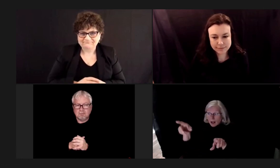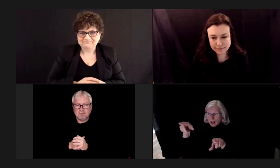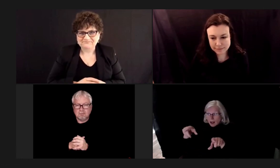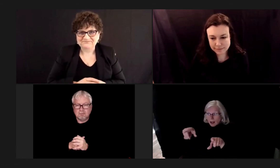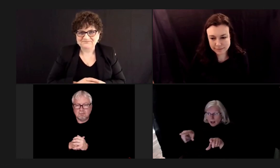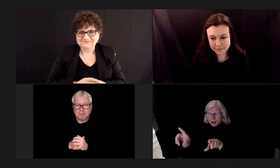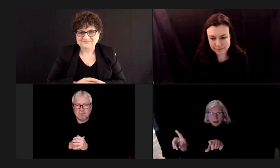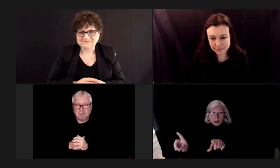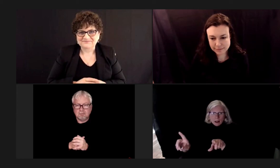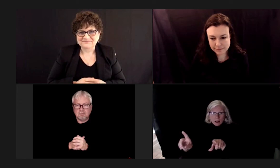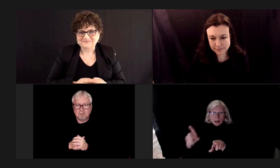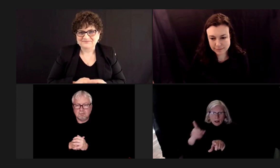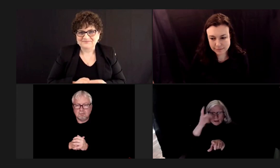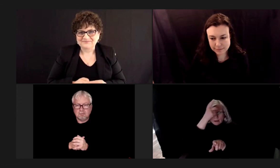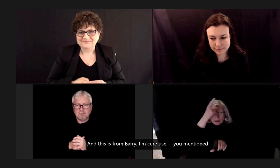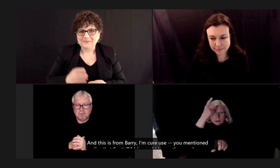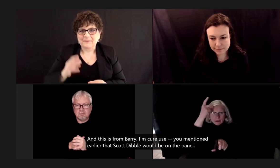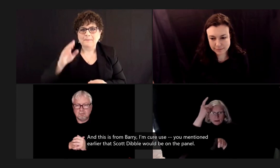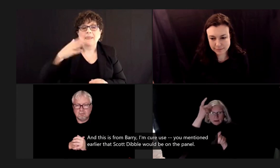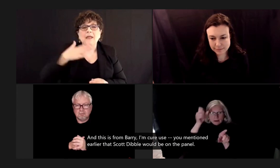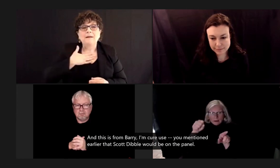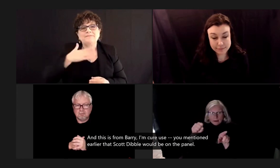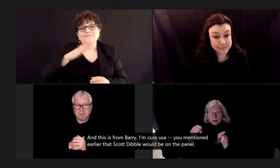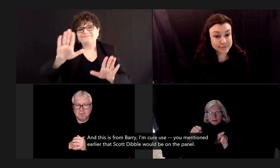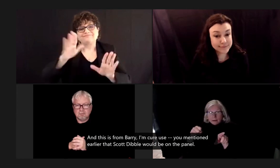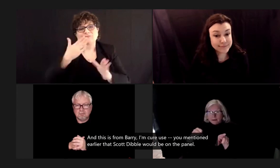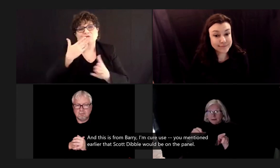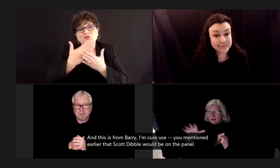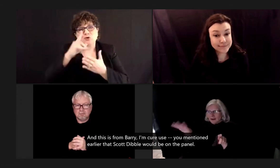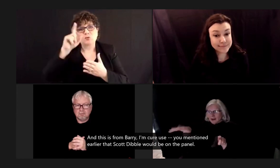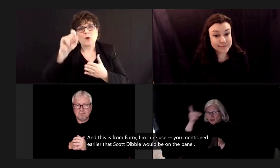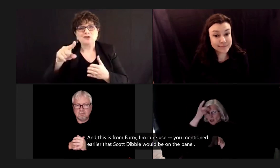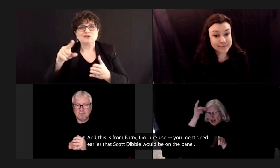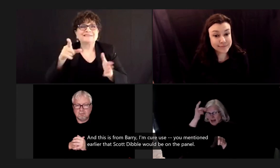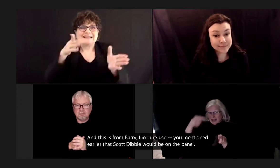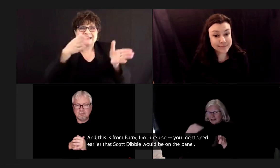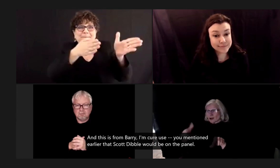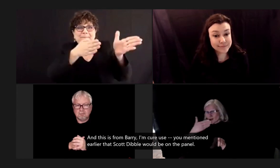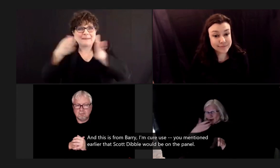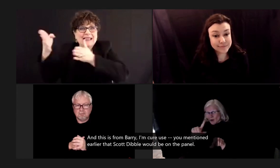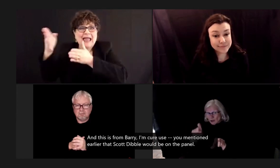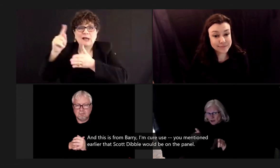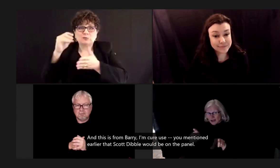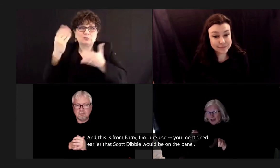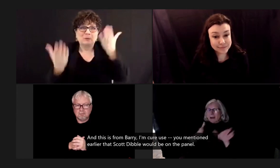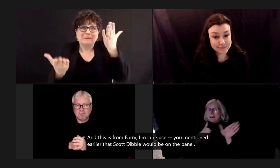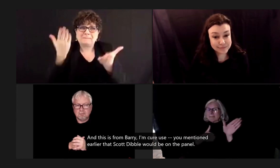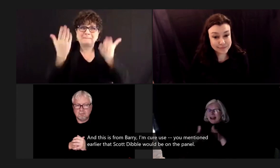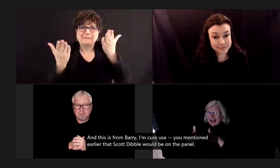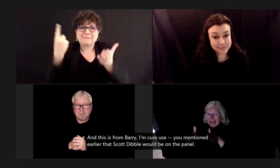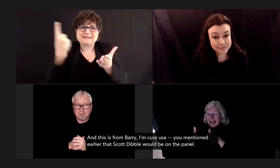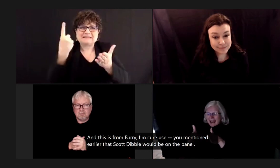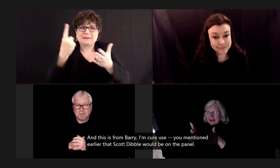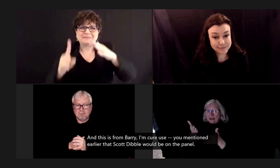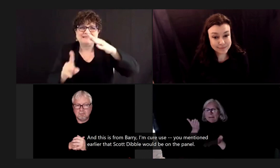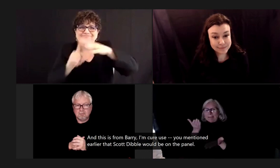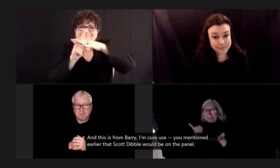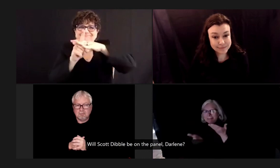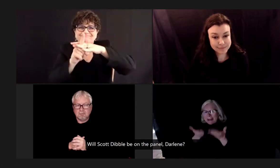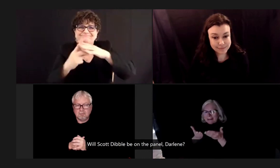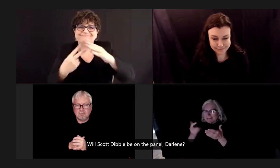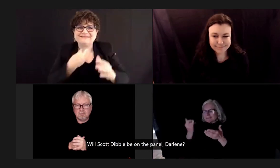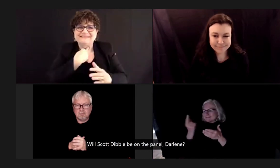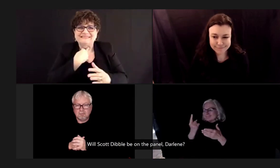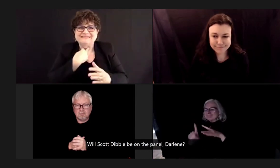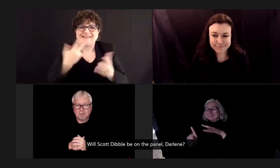Will Scott be on this panel? Will Scott Dibble be on the panel, Darlene? And this is Darlene. That is a great question. We